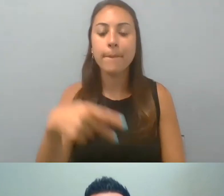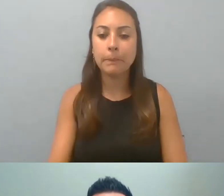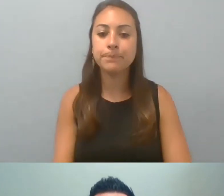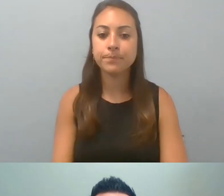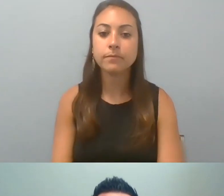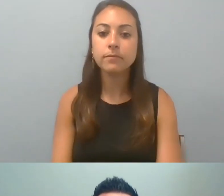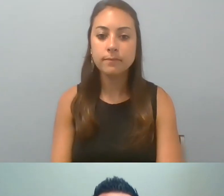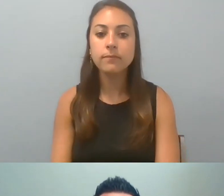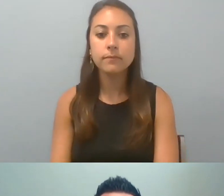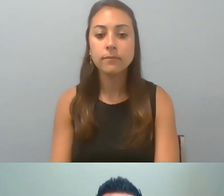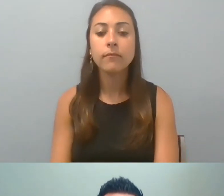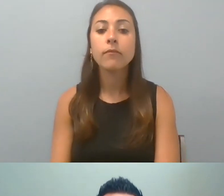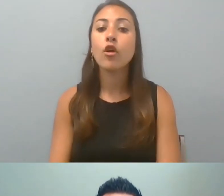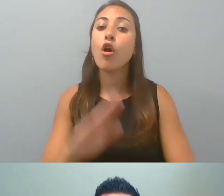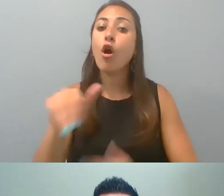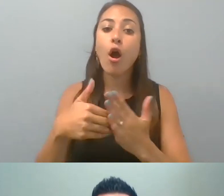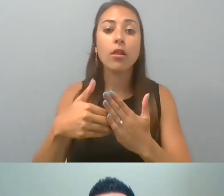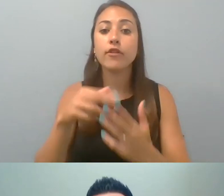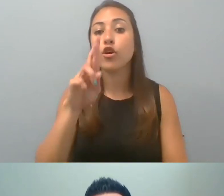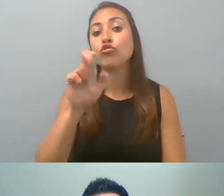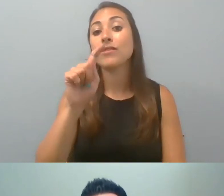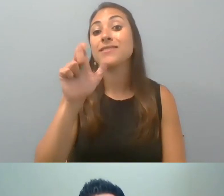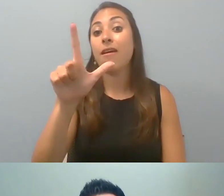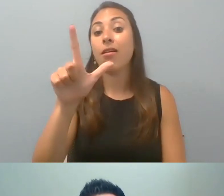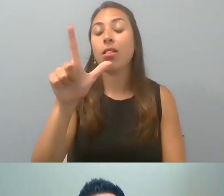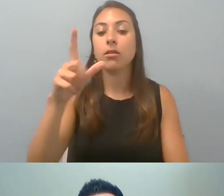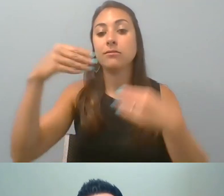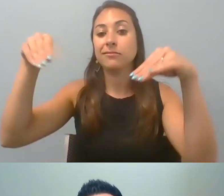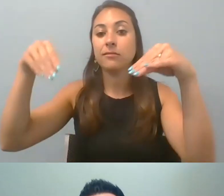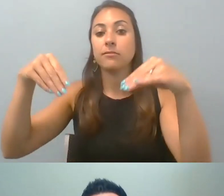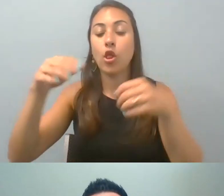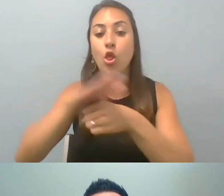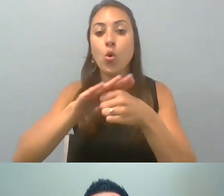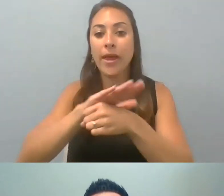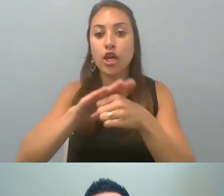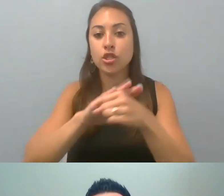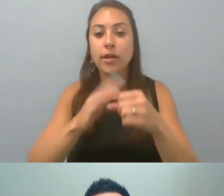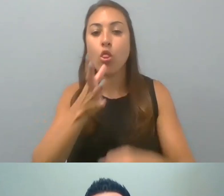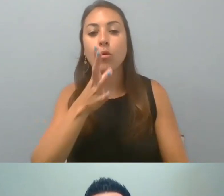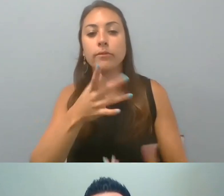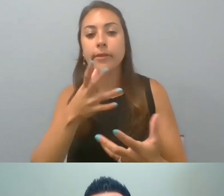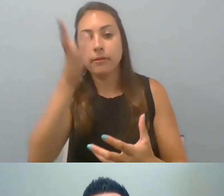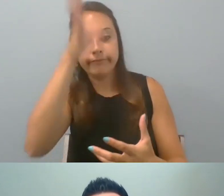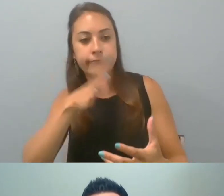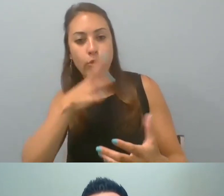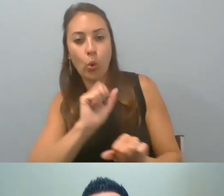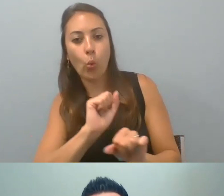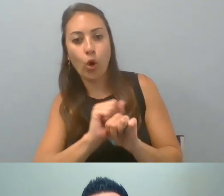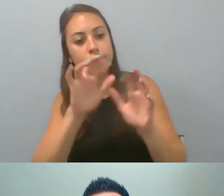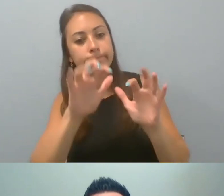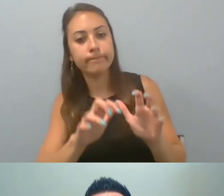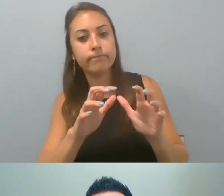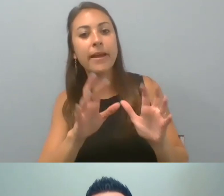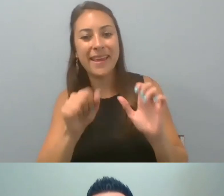our retail locations that have point of sale registers, the cashier can do an inquiry and check if they're curious, either